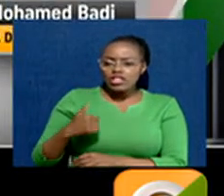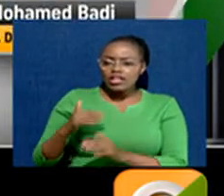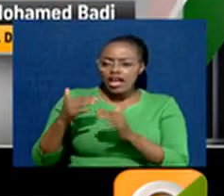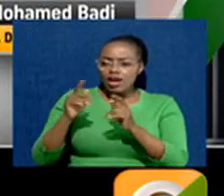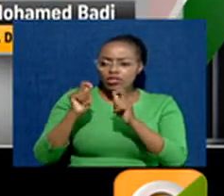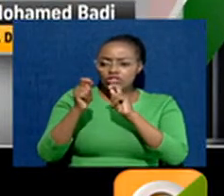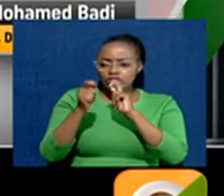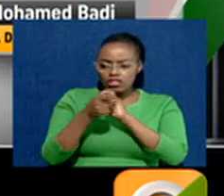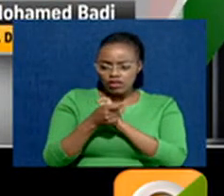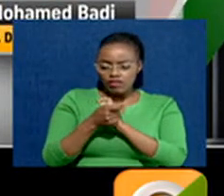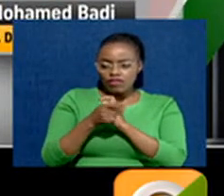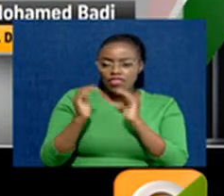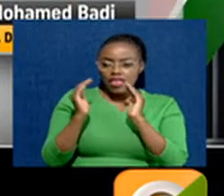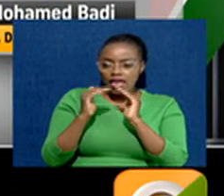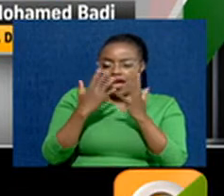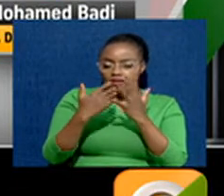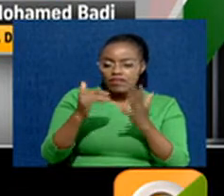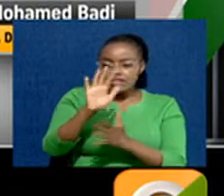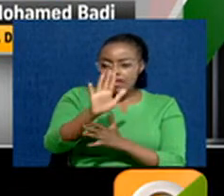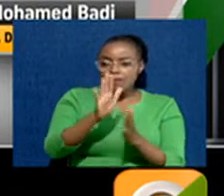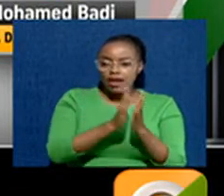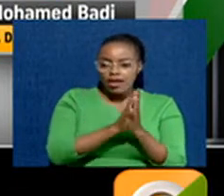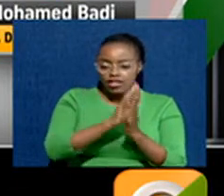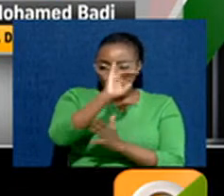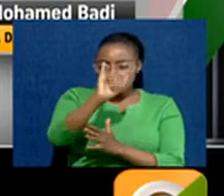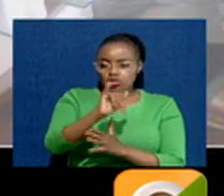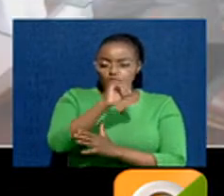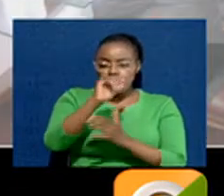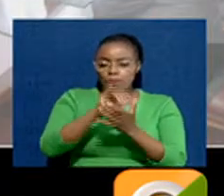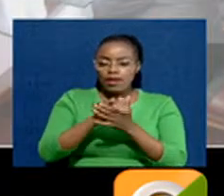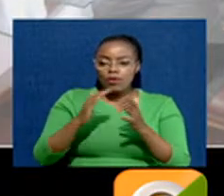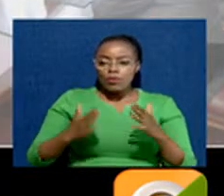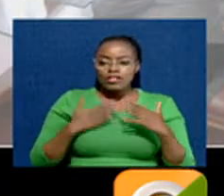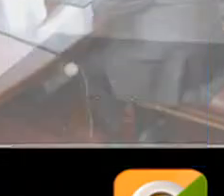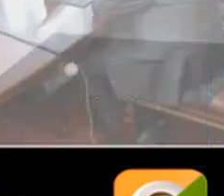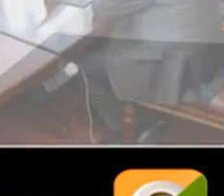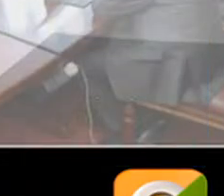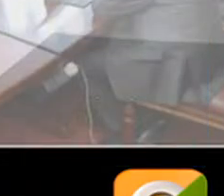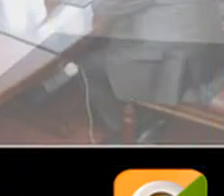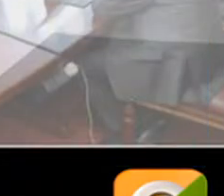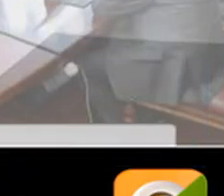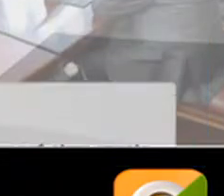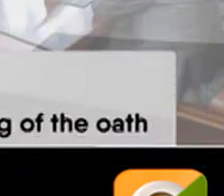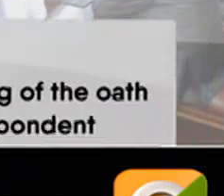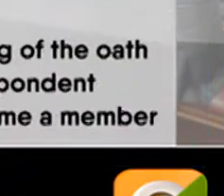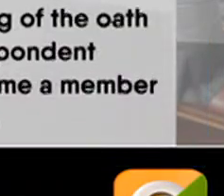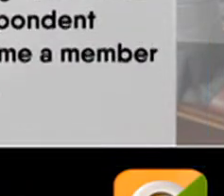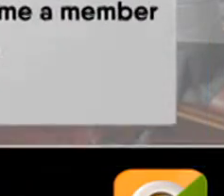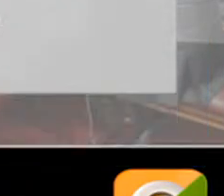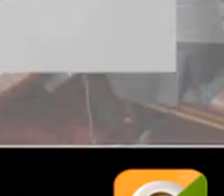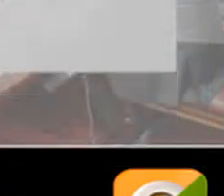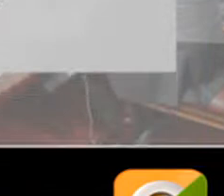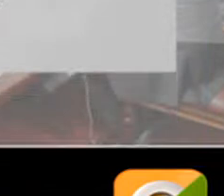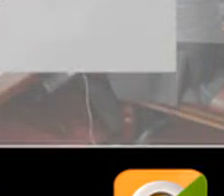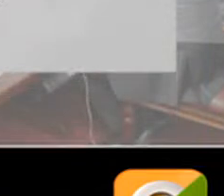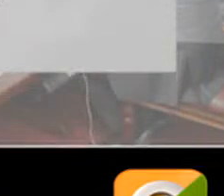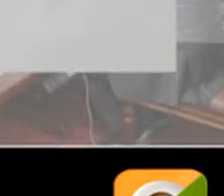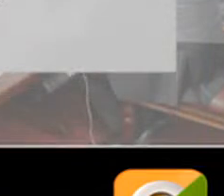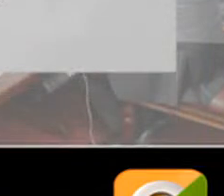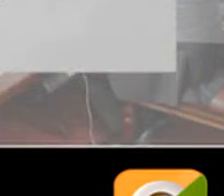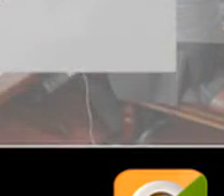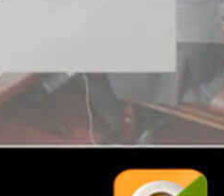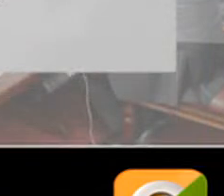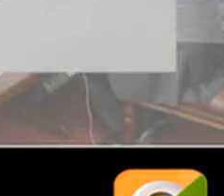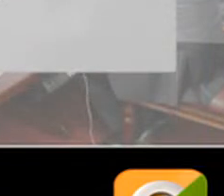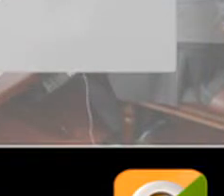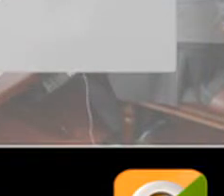conducts its affairs. Mm-hmm. The Jubilee was very excitedly going for, and we want a structure that works that way. And it was